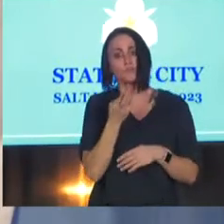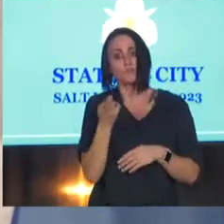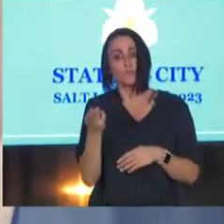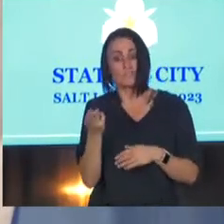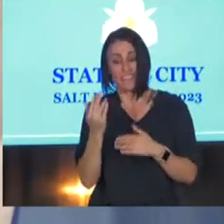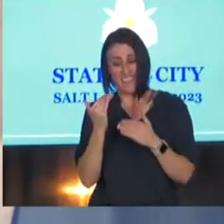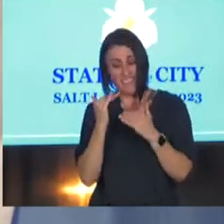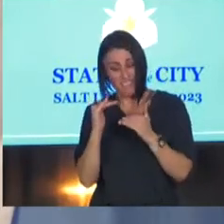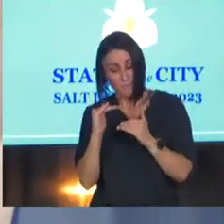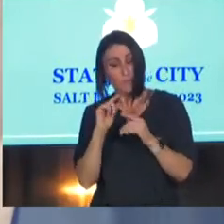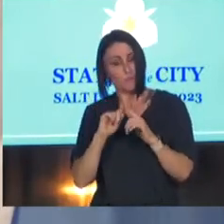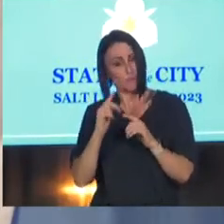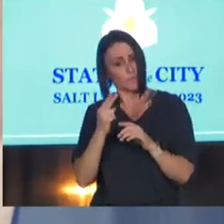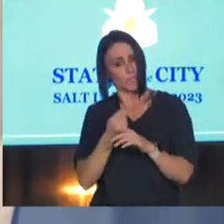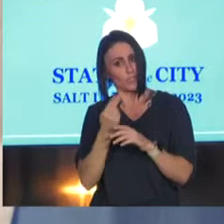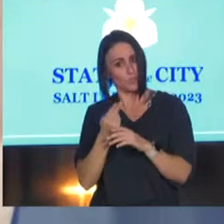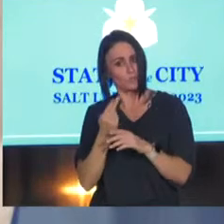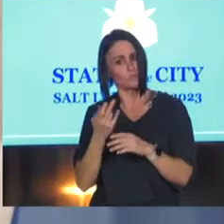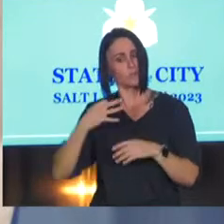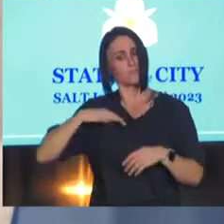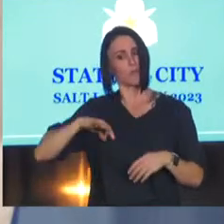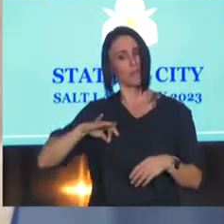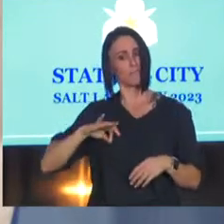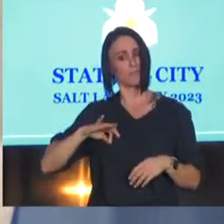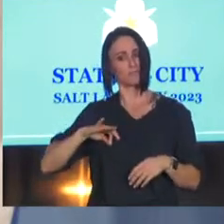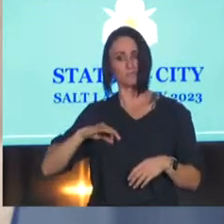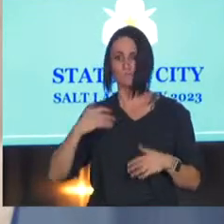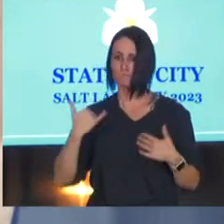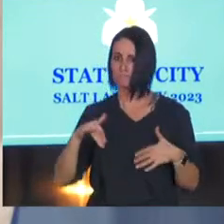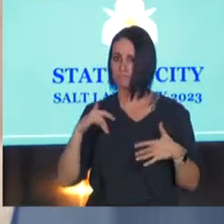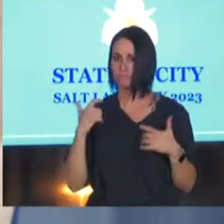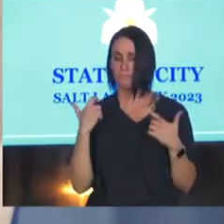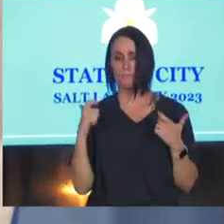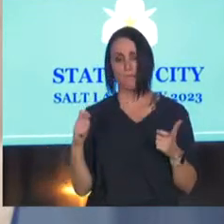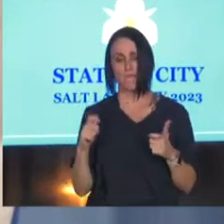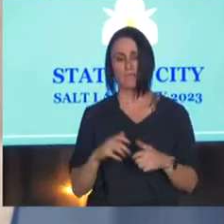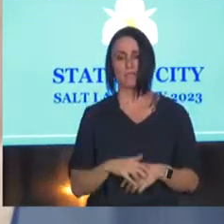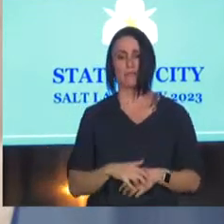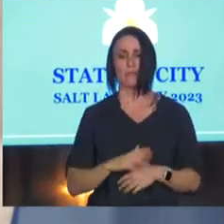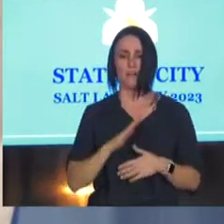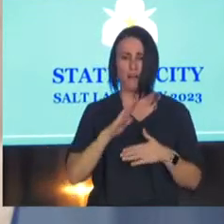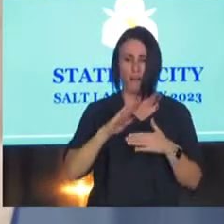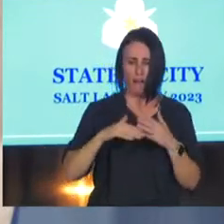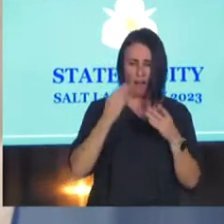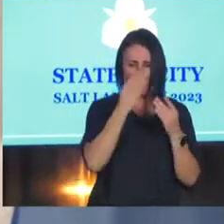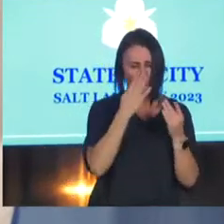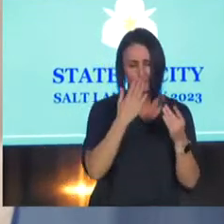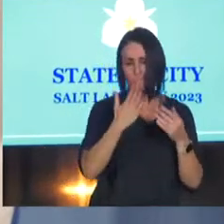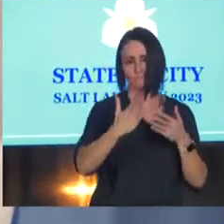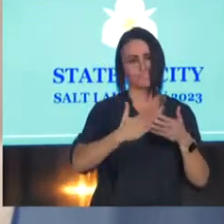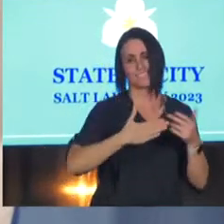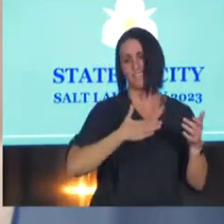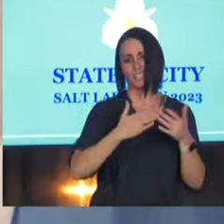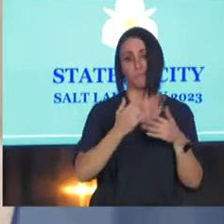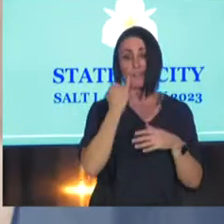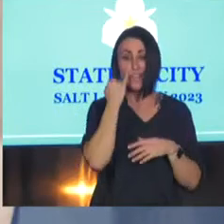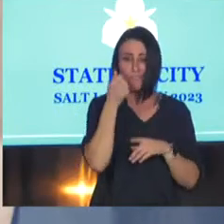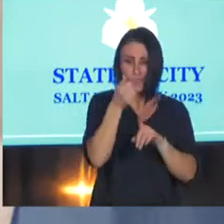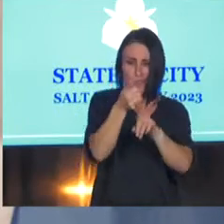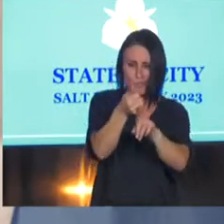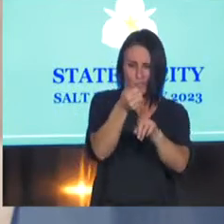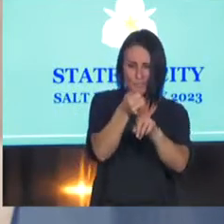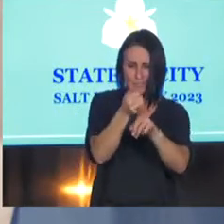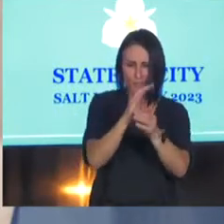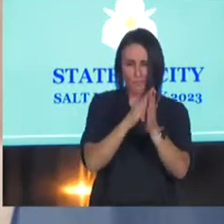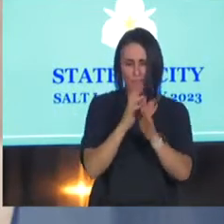resources in ways that the benefits are profound. But all the data in the world really doesn't make a difference if you yourself